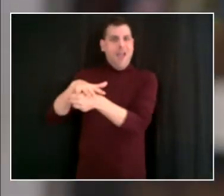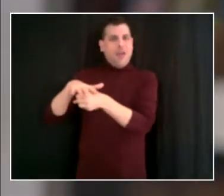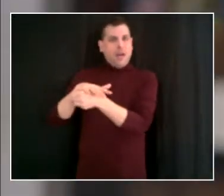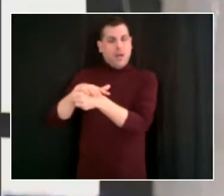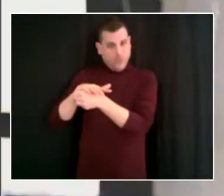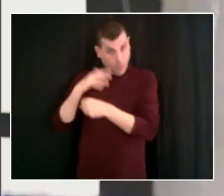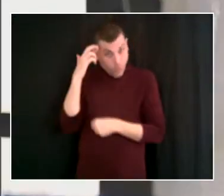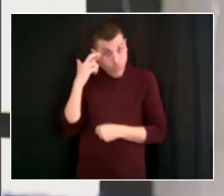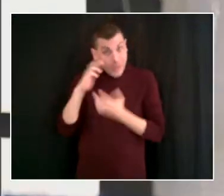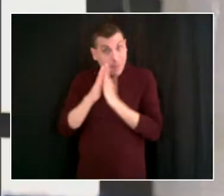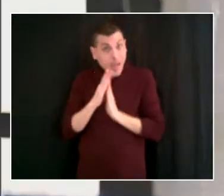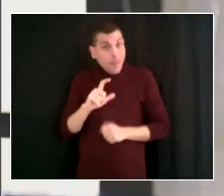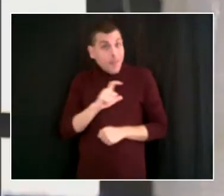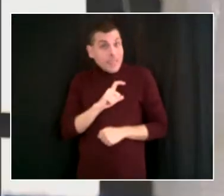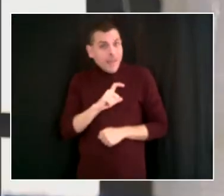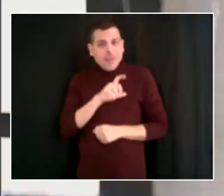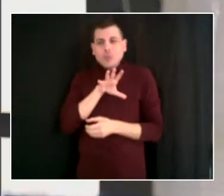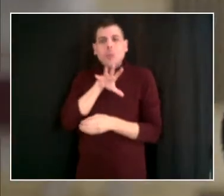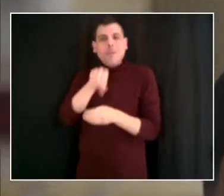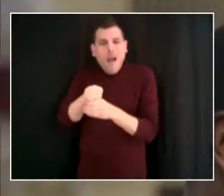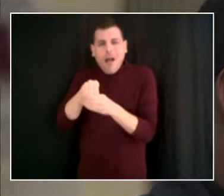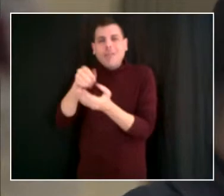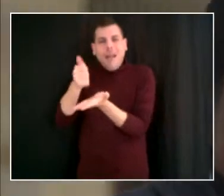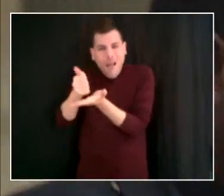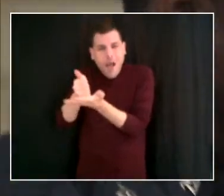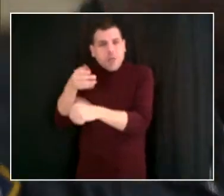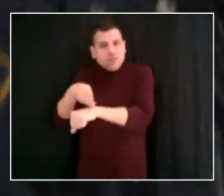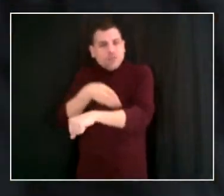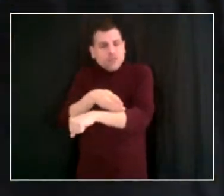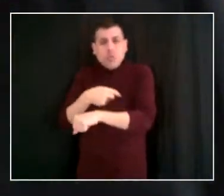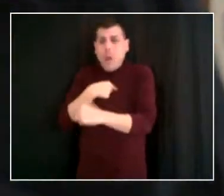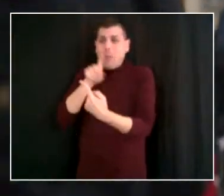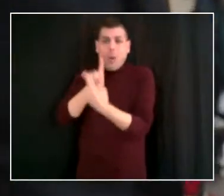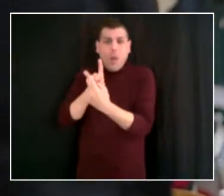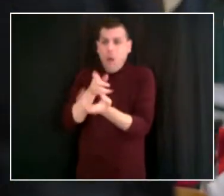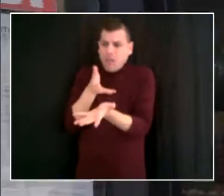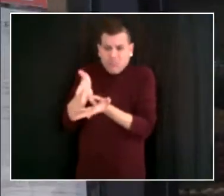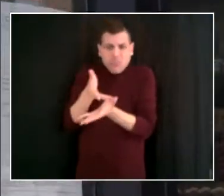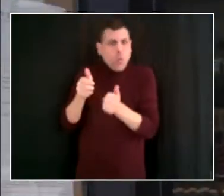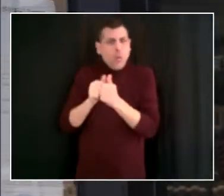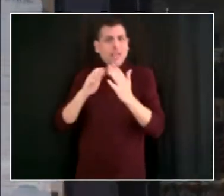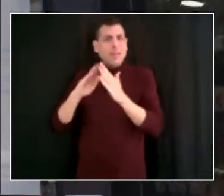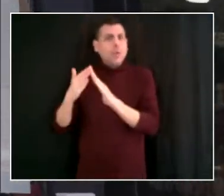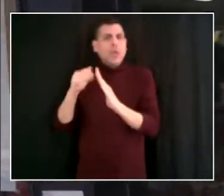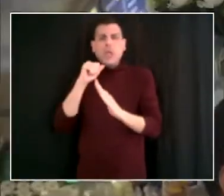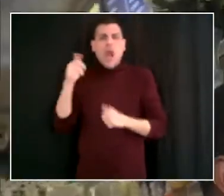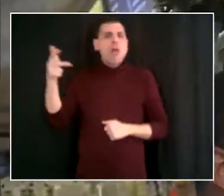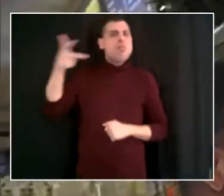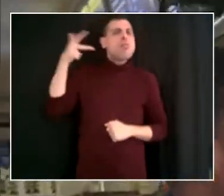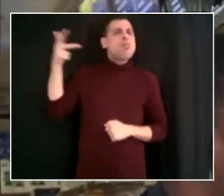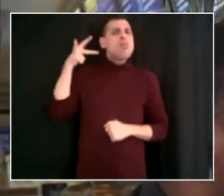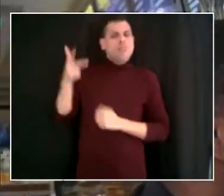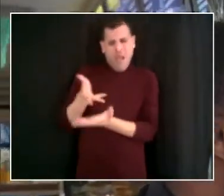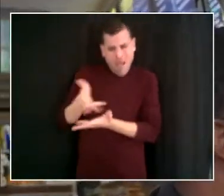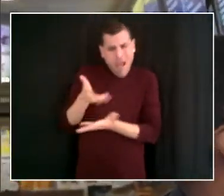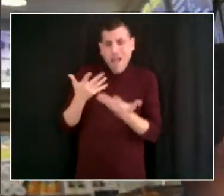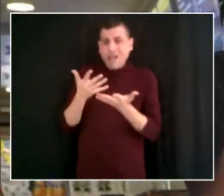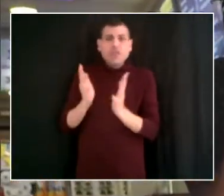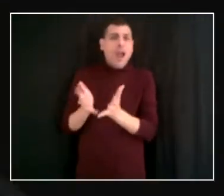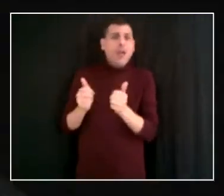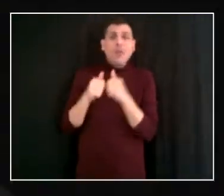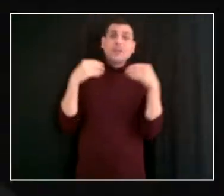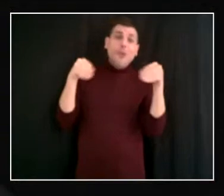that notion. I'm more one-on-one with the community. I'm always speaking to school representatives, stores, shelters, just basically